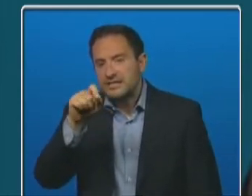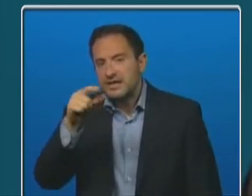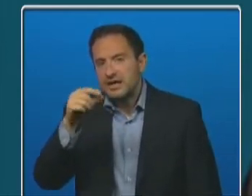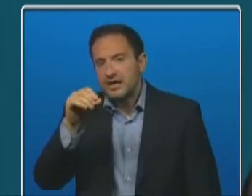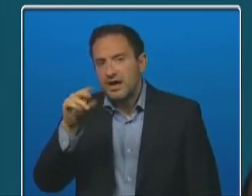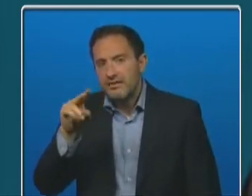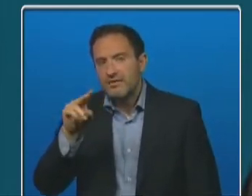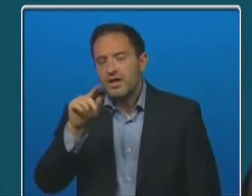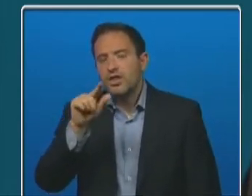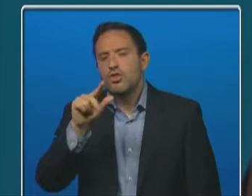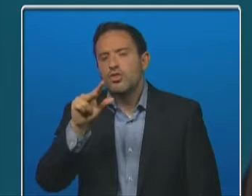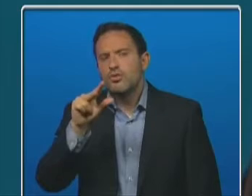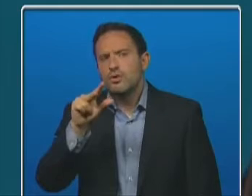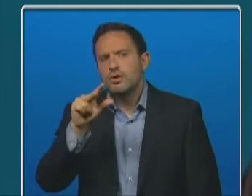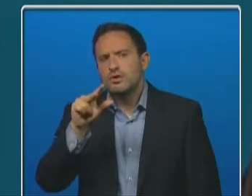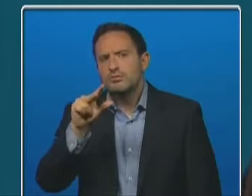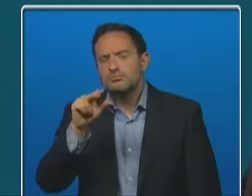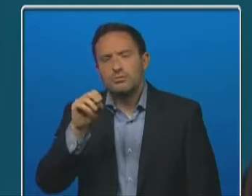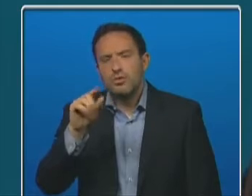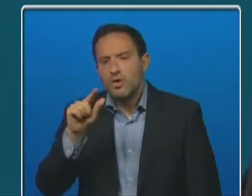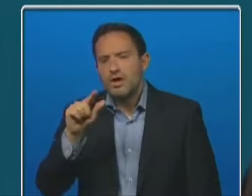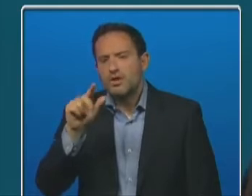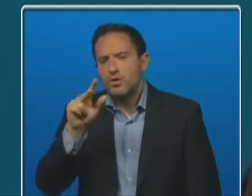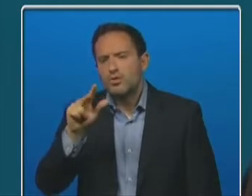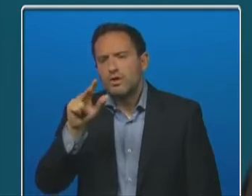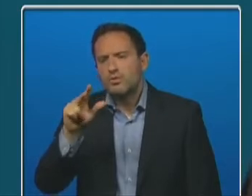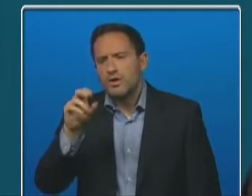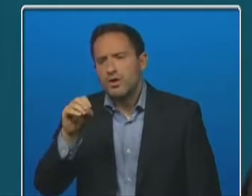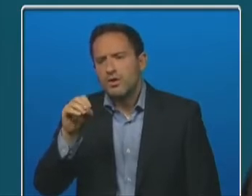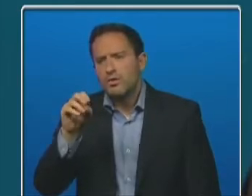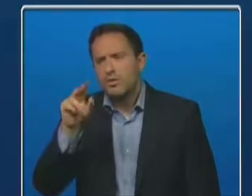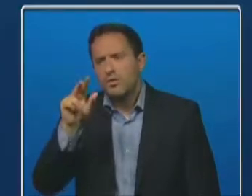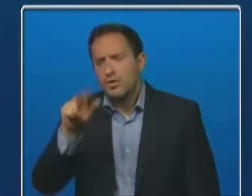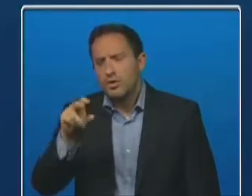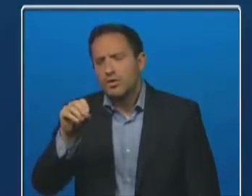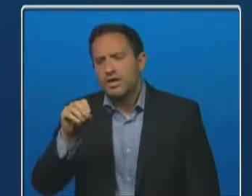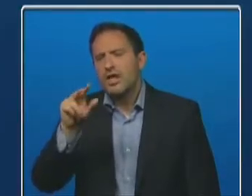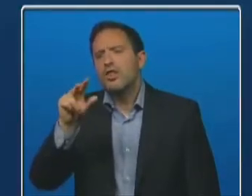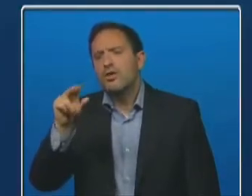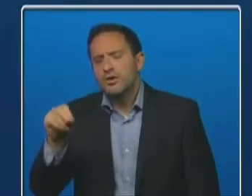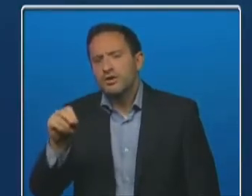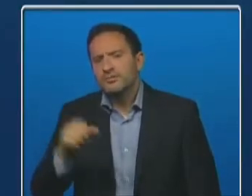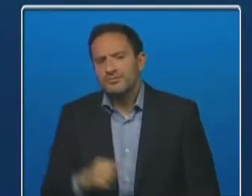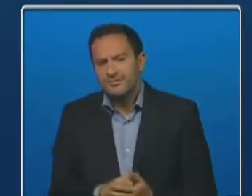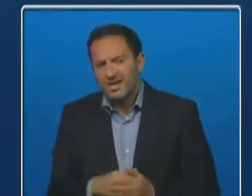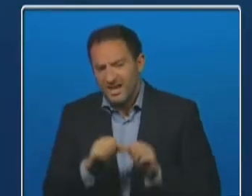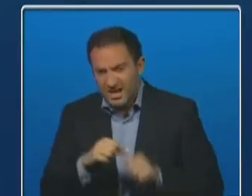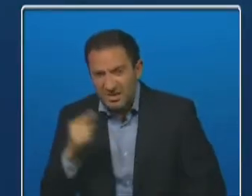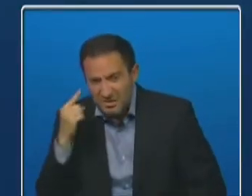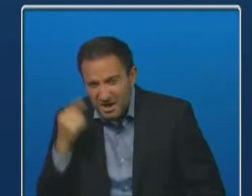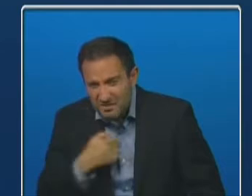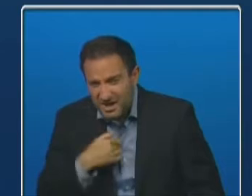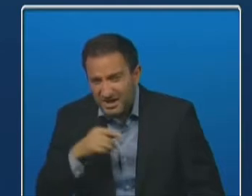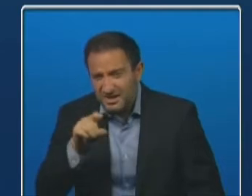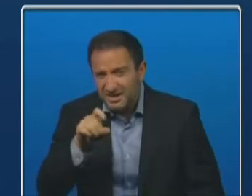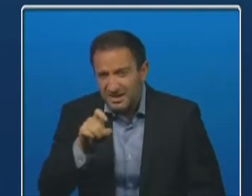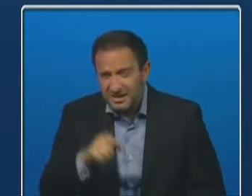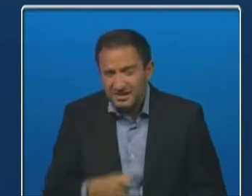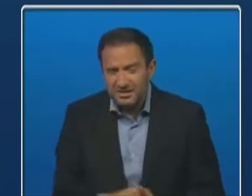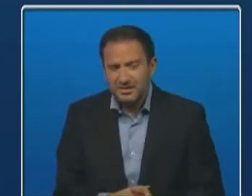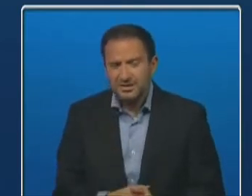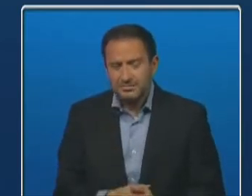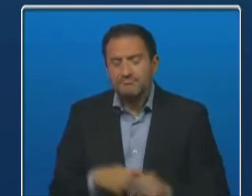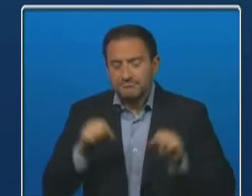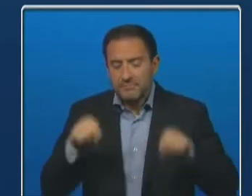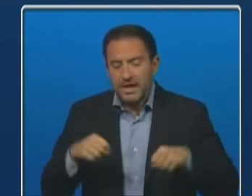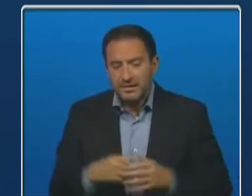301-763-3030, we'll get you those numbers right away so you can file your story. Okay. Can you still hear me here? We